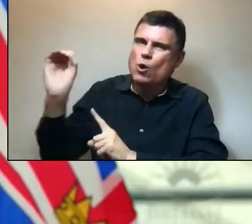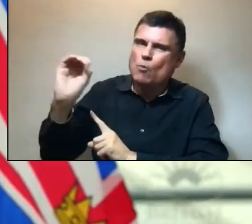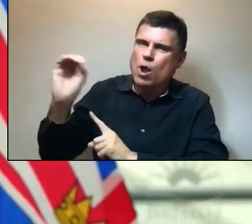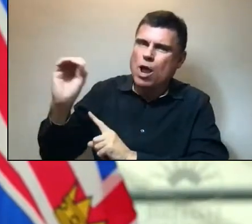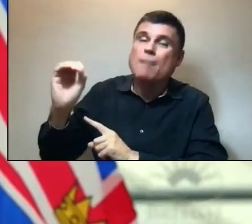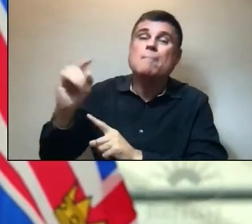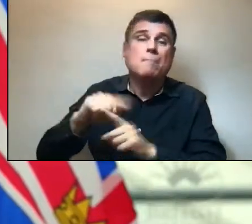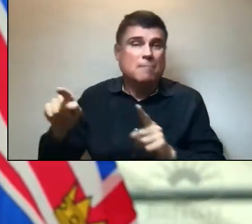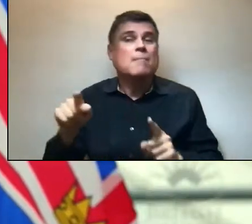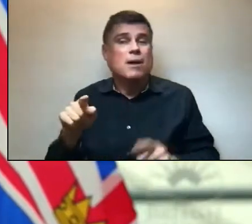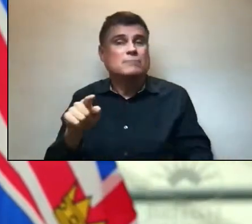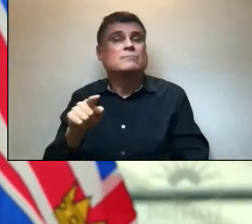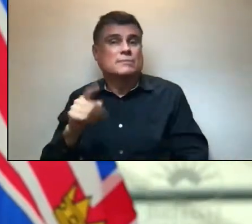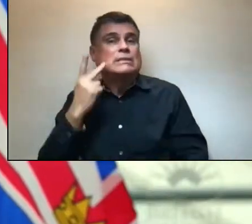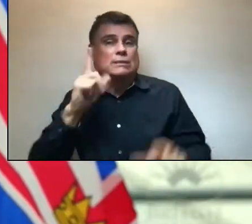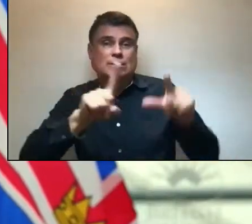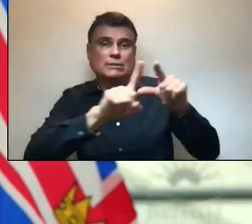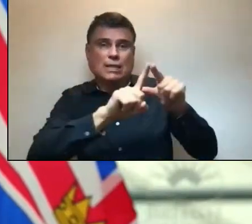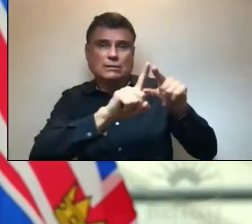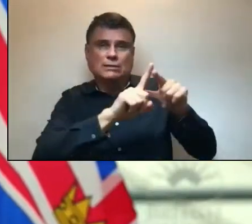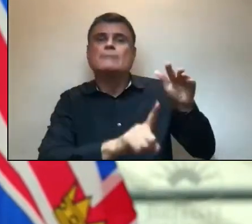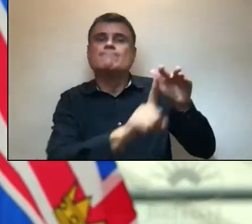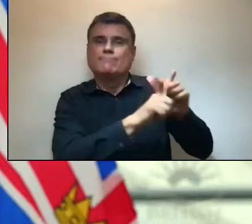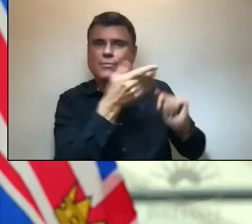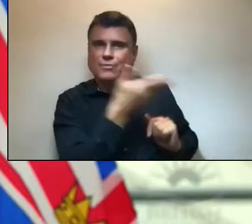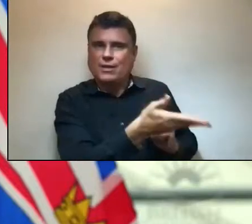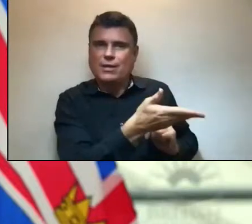Omicron being transmitted in this group.